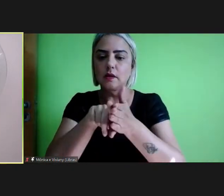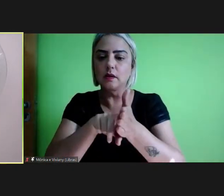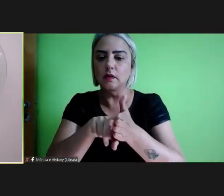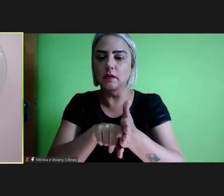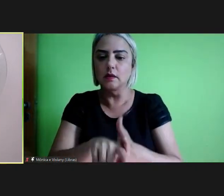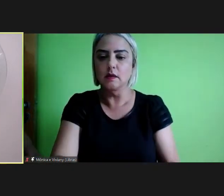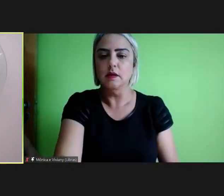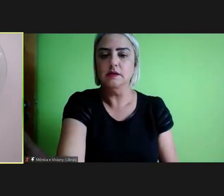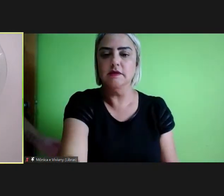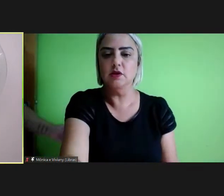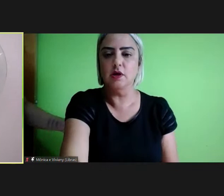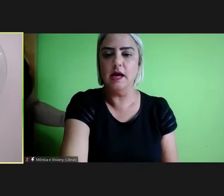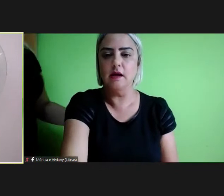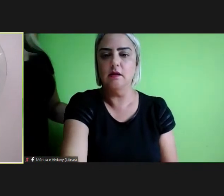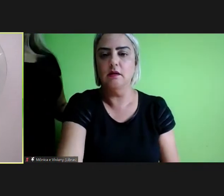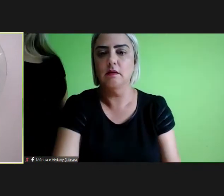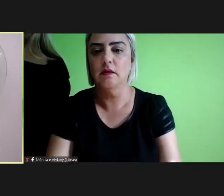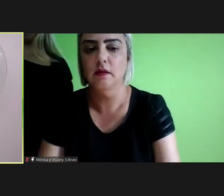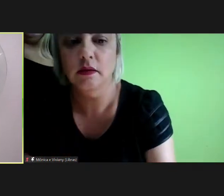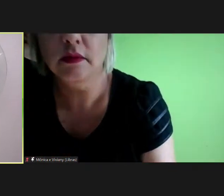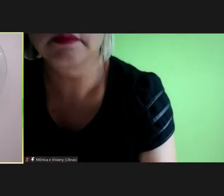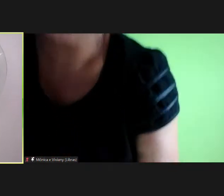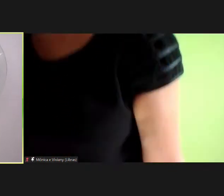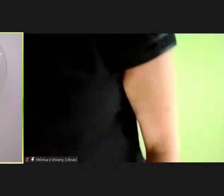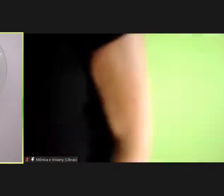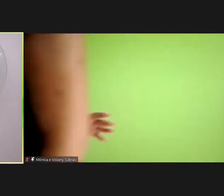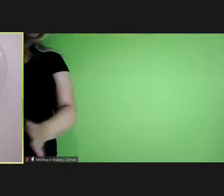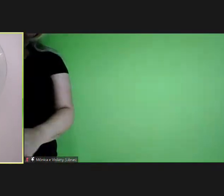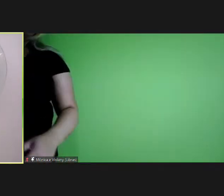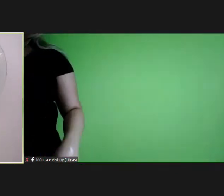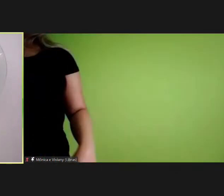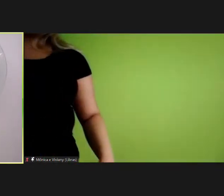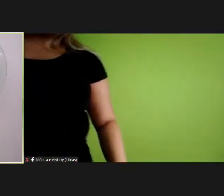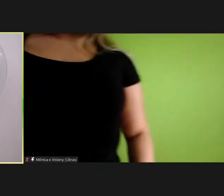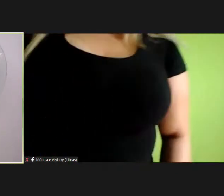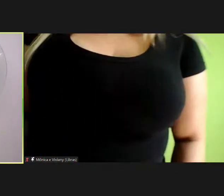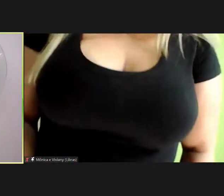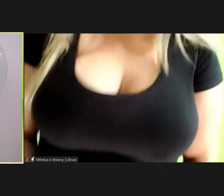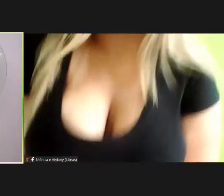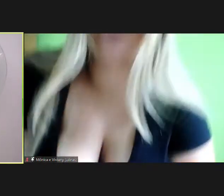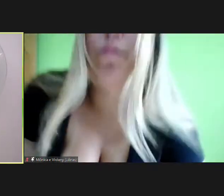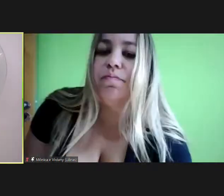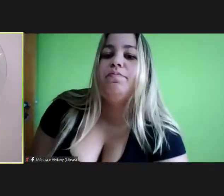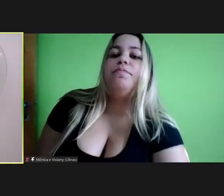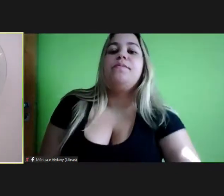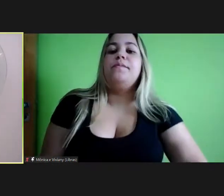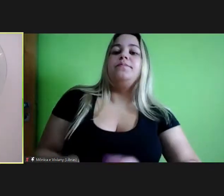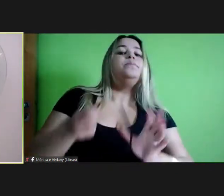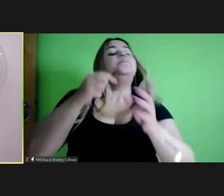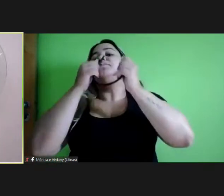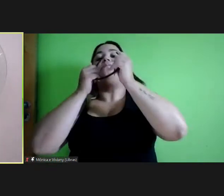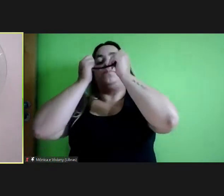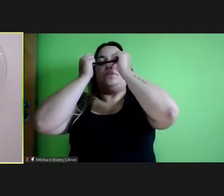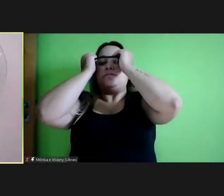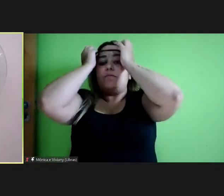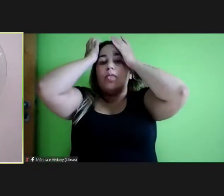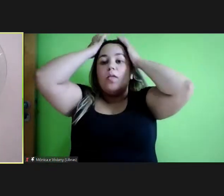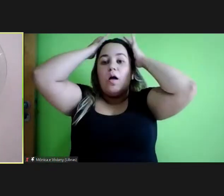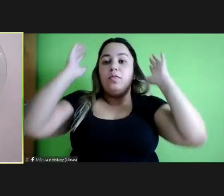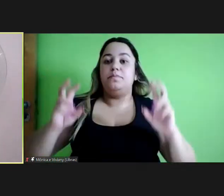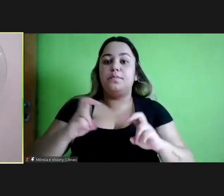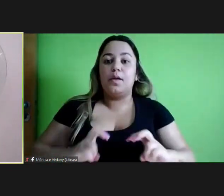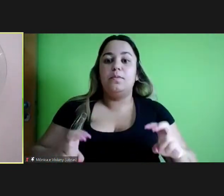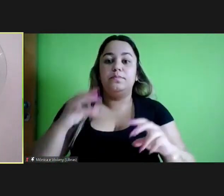Lucena. I'm a nutritionist and I work at the National Coordination of the Ministry of Healthcare in Brazil. And I